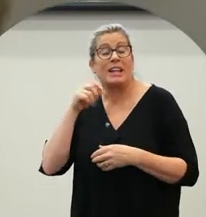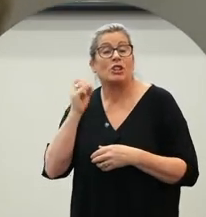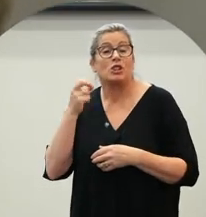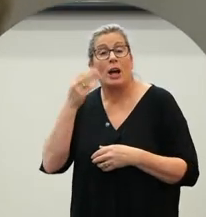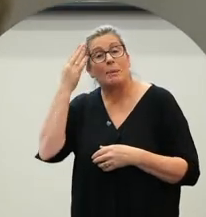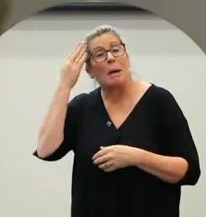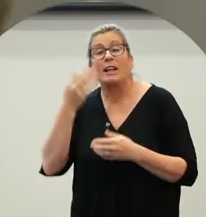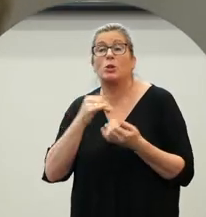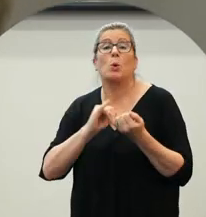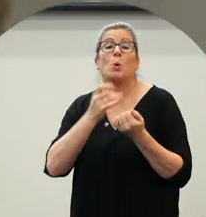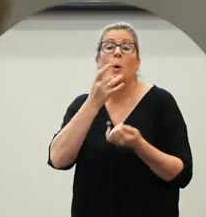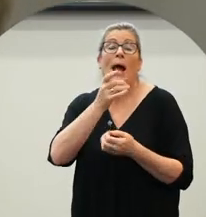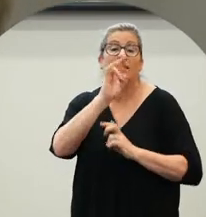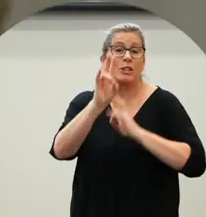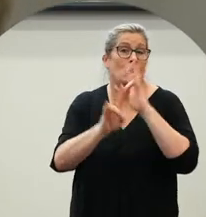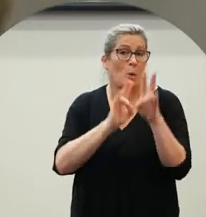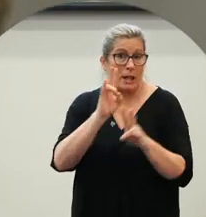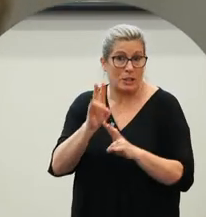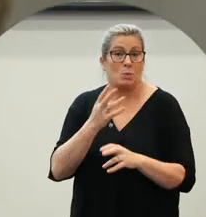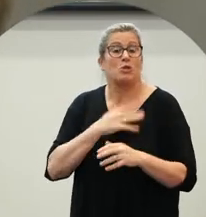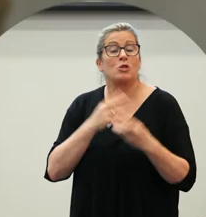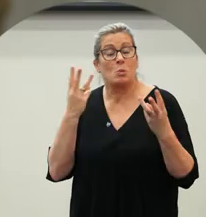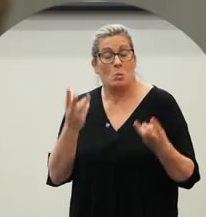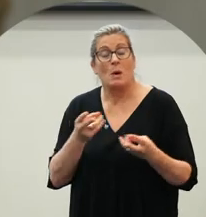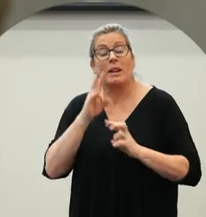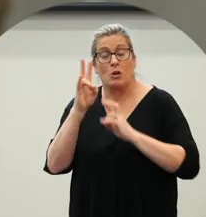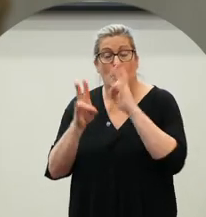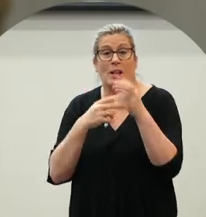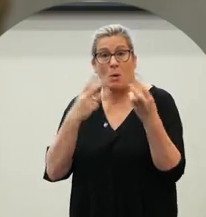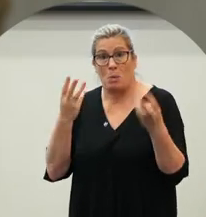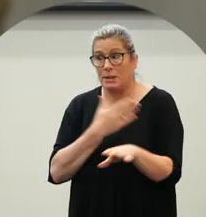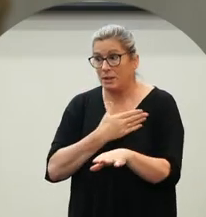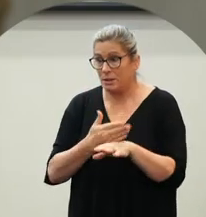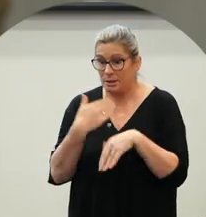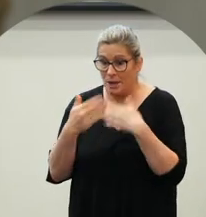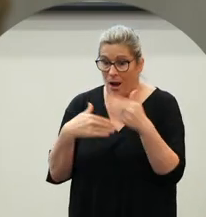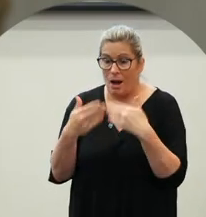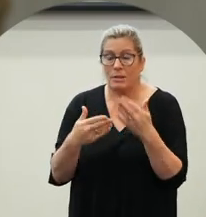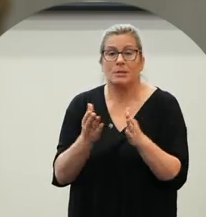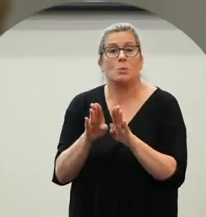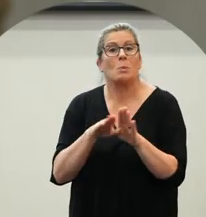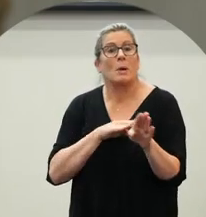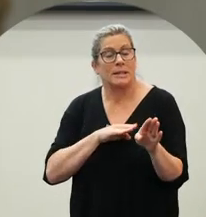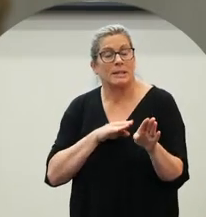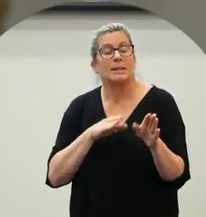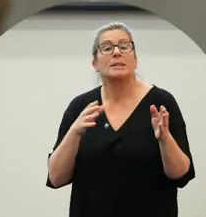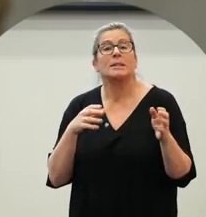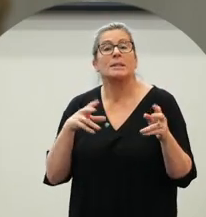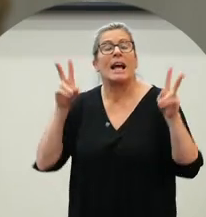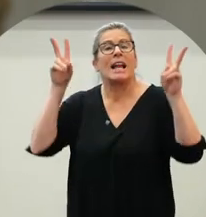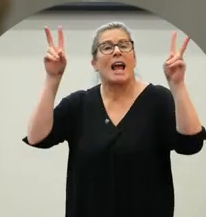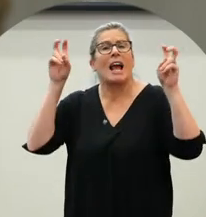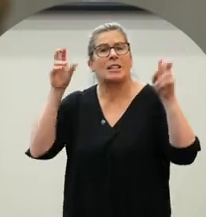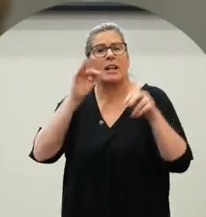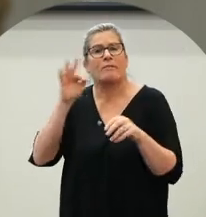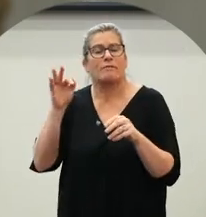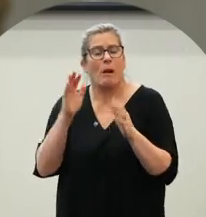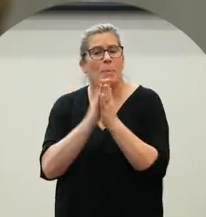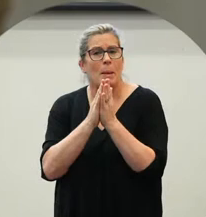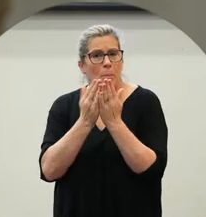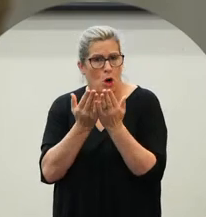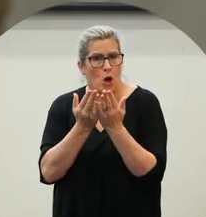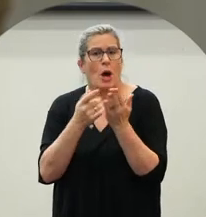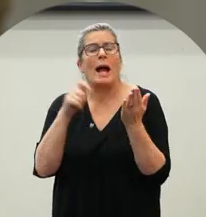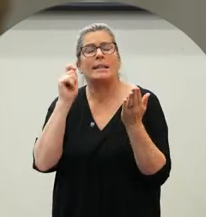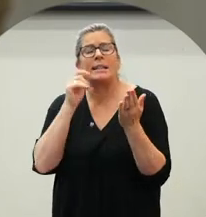as we hear some, and I'm anxious to get started with an excerpt from the book that I think it's